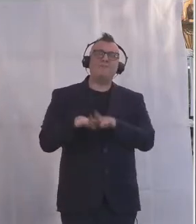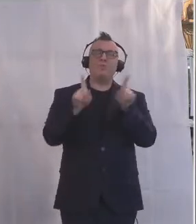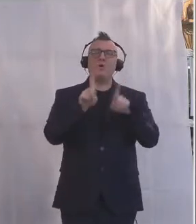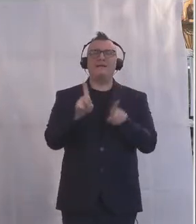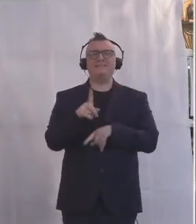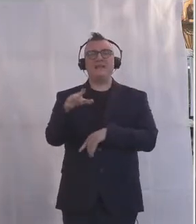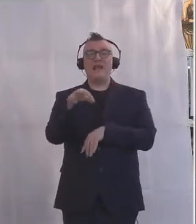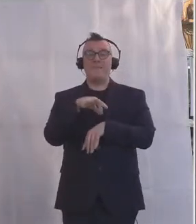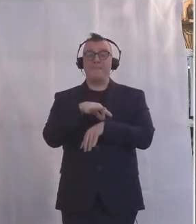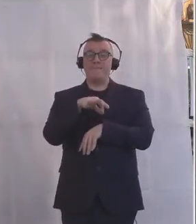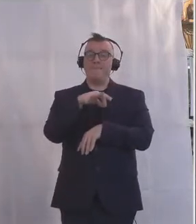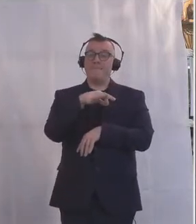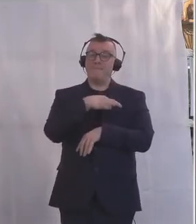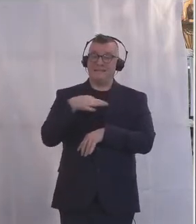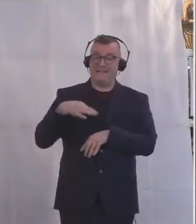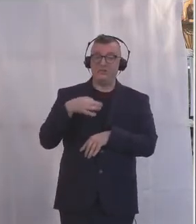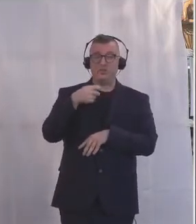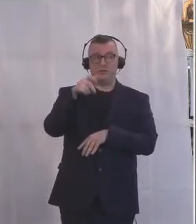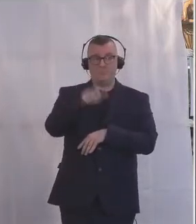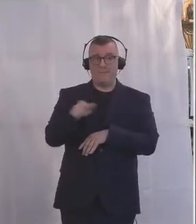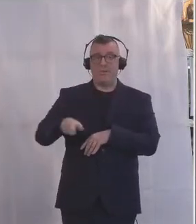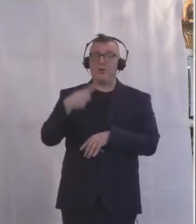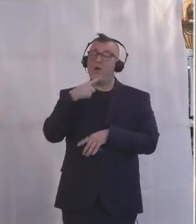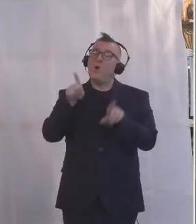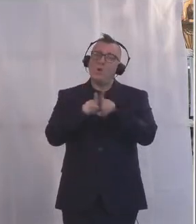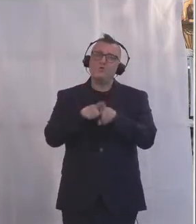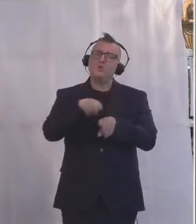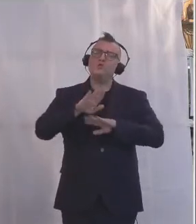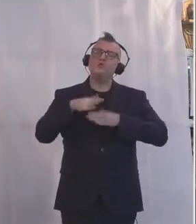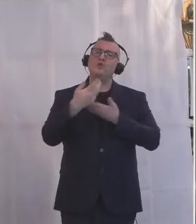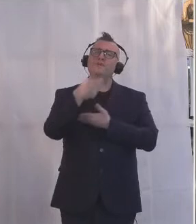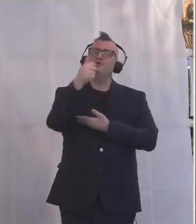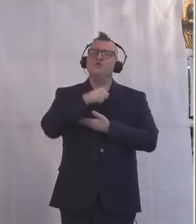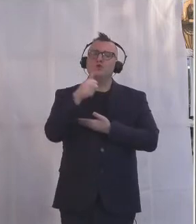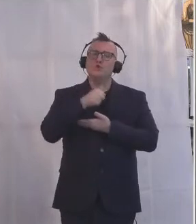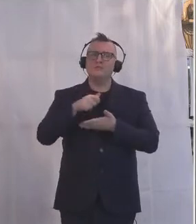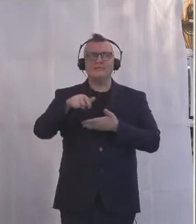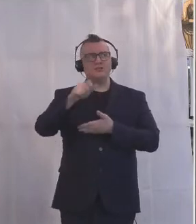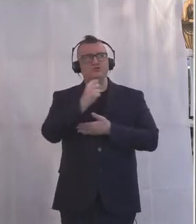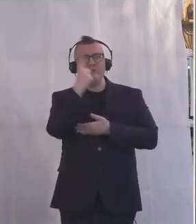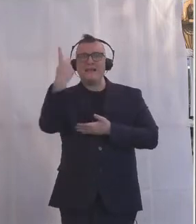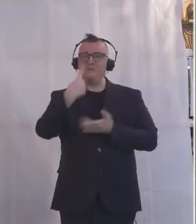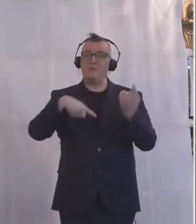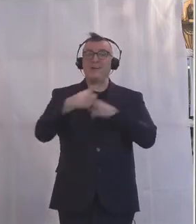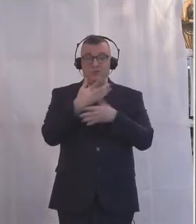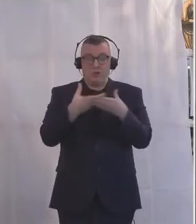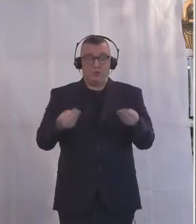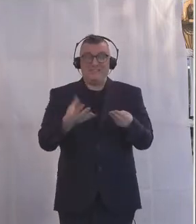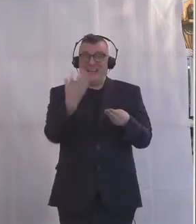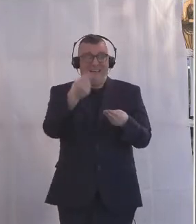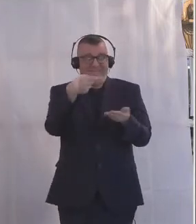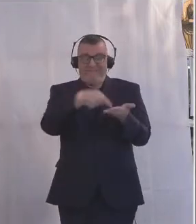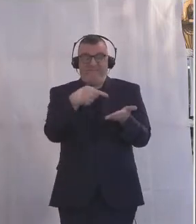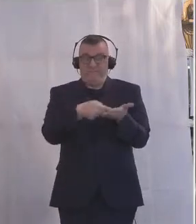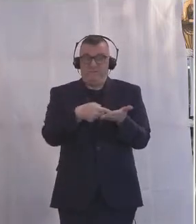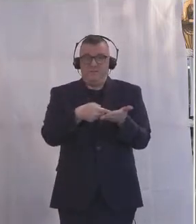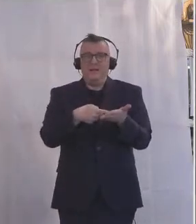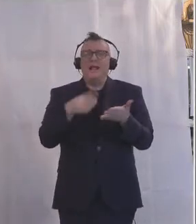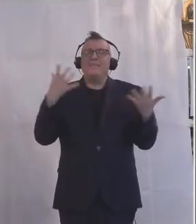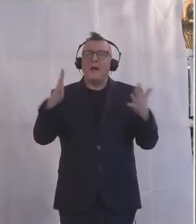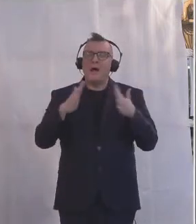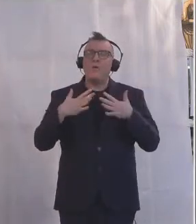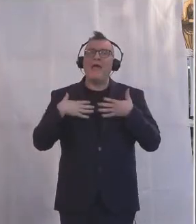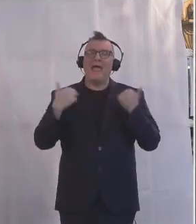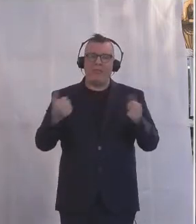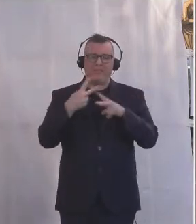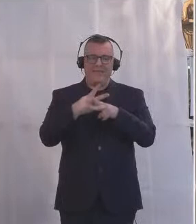clinicians to realise, and service users to realise, that we have the solutions to a lot of these problems. I think part of the problem in healthcare is that big tech